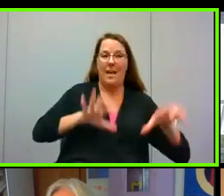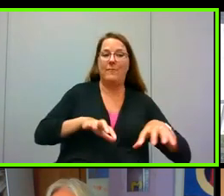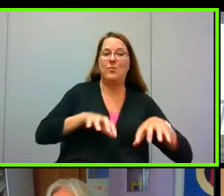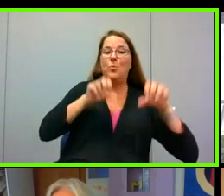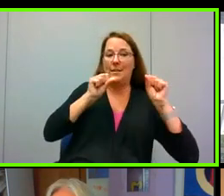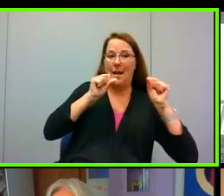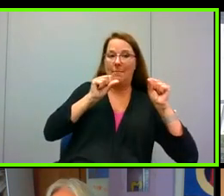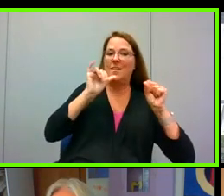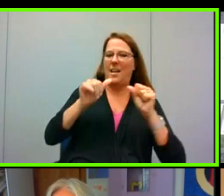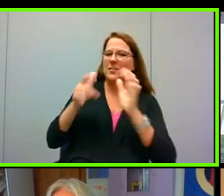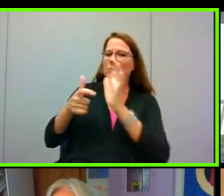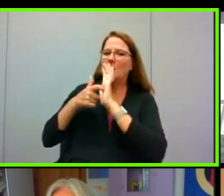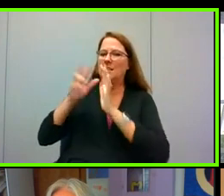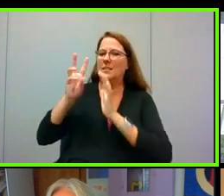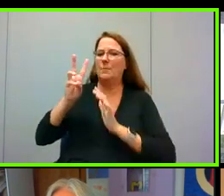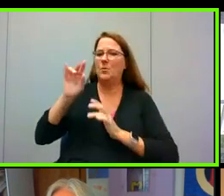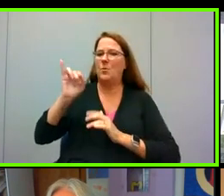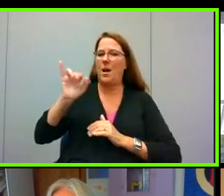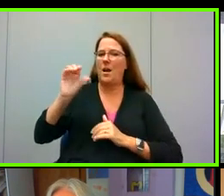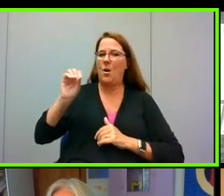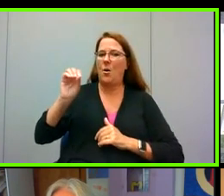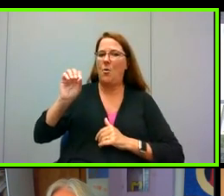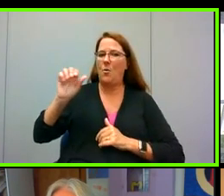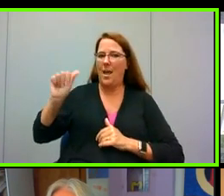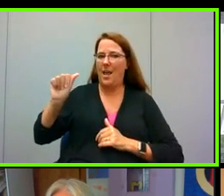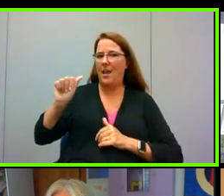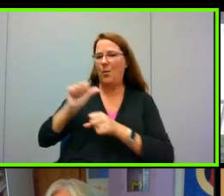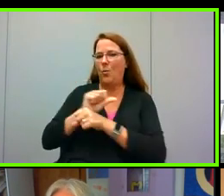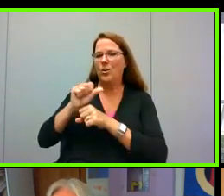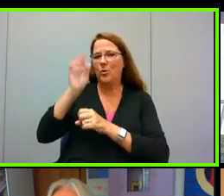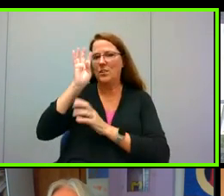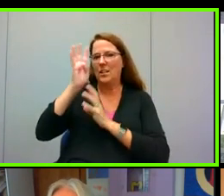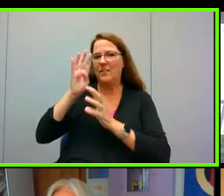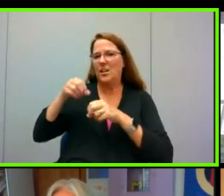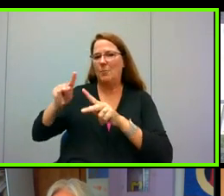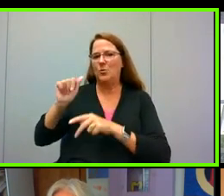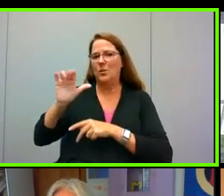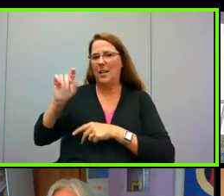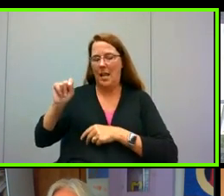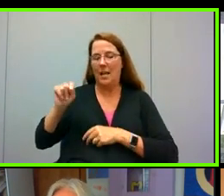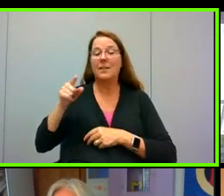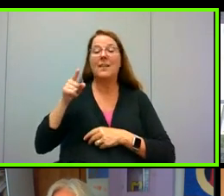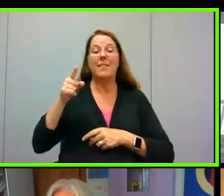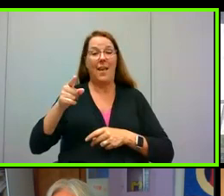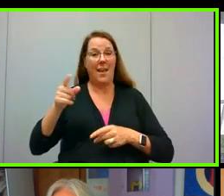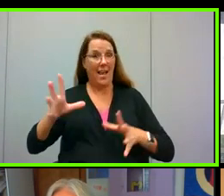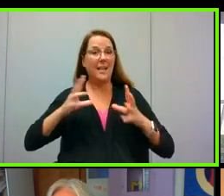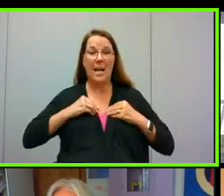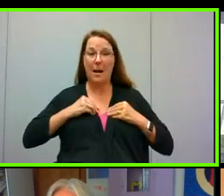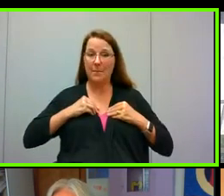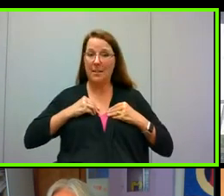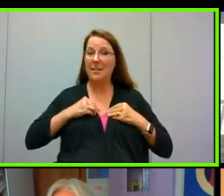under WIOA, under the Workforce Innovation and Opportunity Act. And I'm pleased to tell you that they adopted it